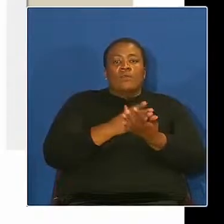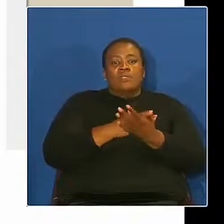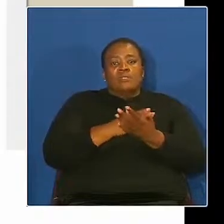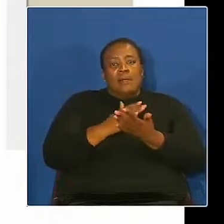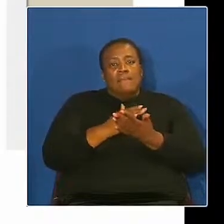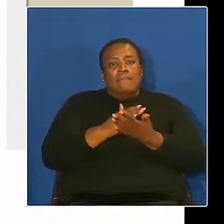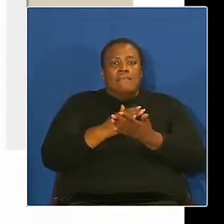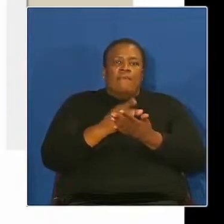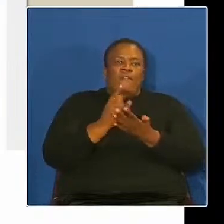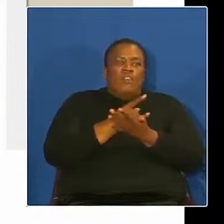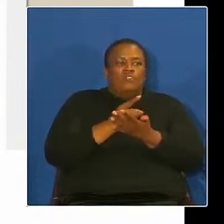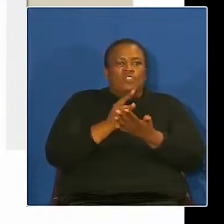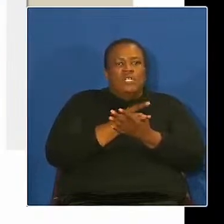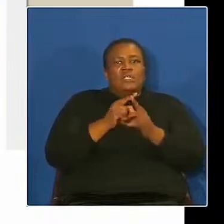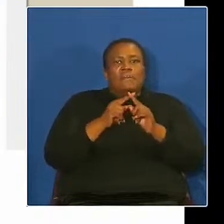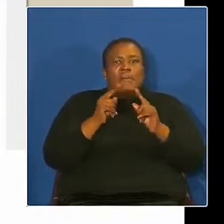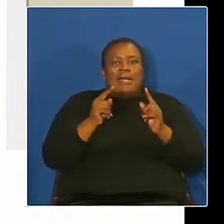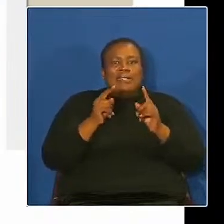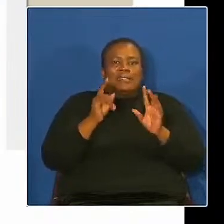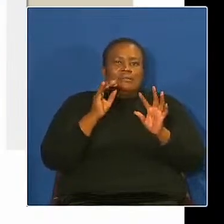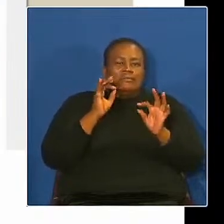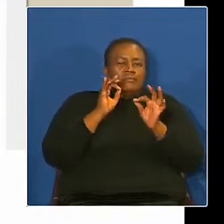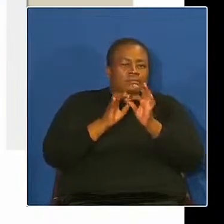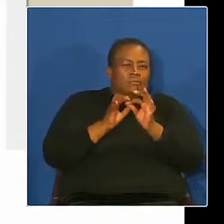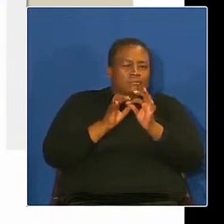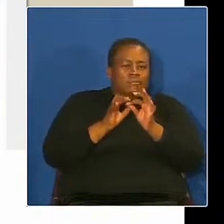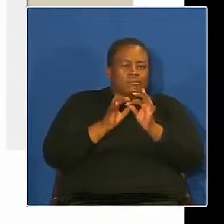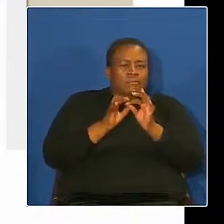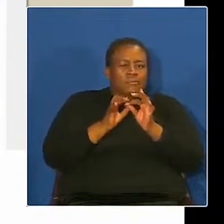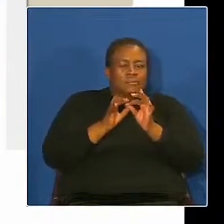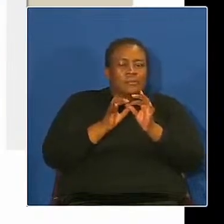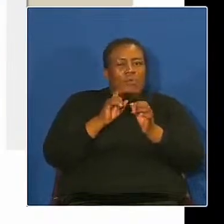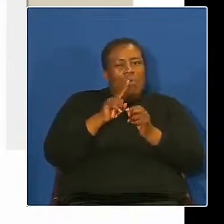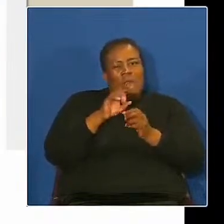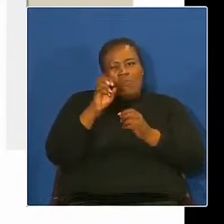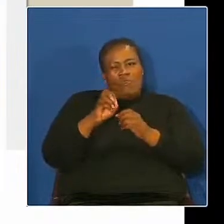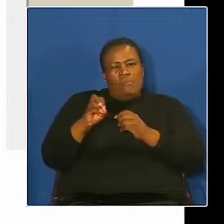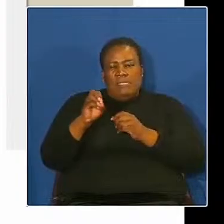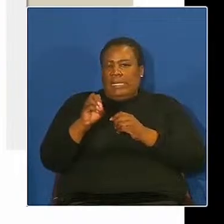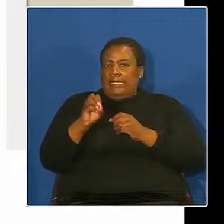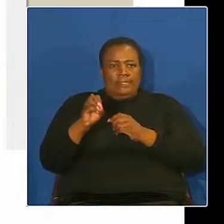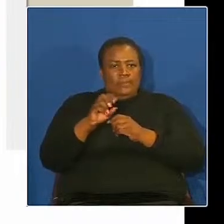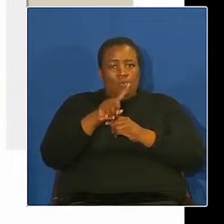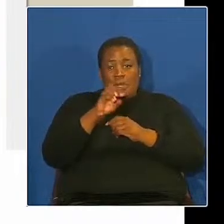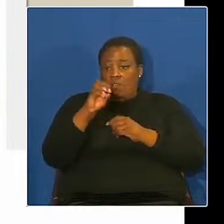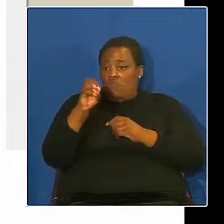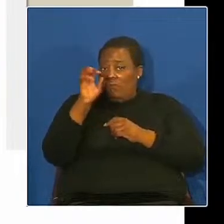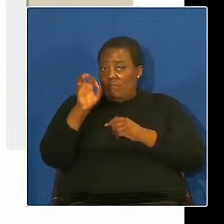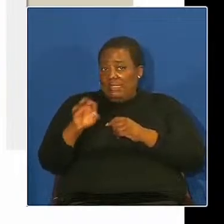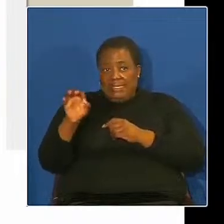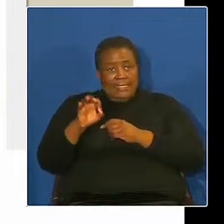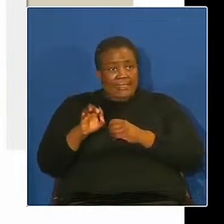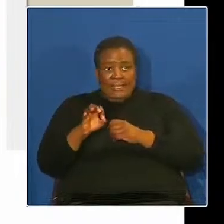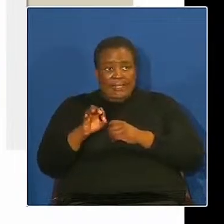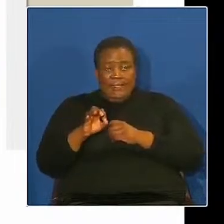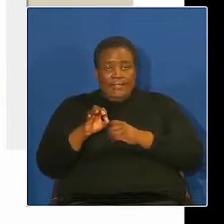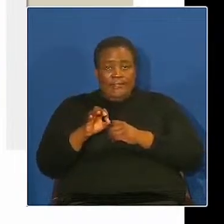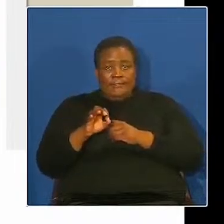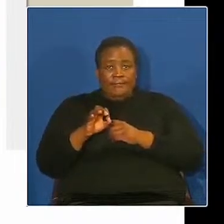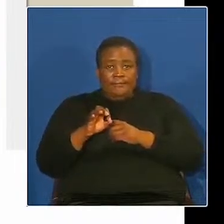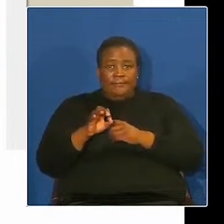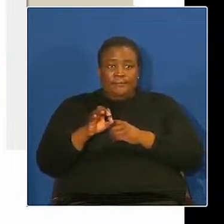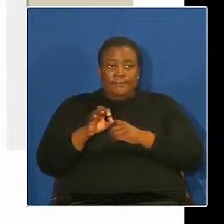going through, but its accuracy is not 100%. If it's referring